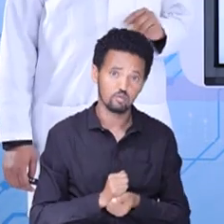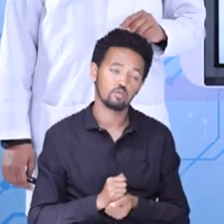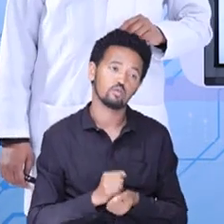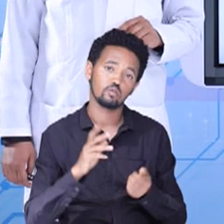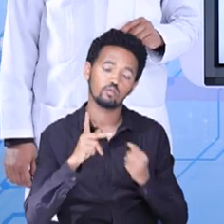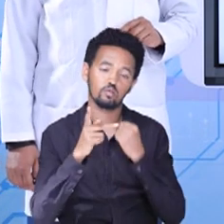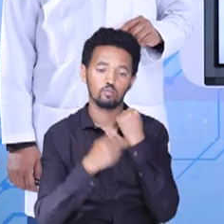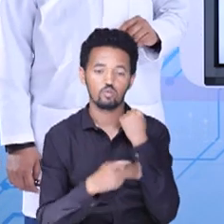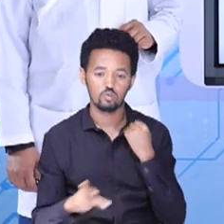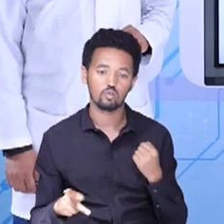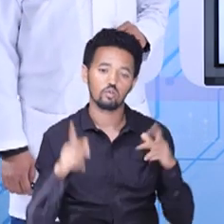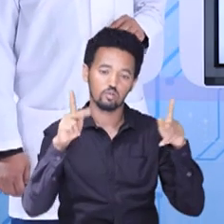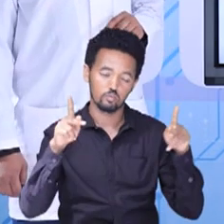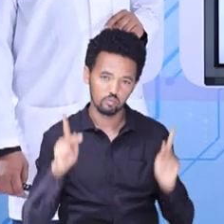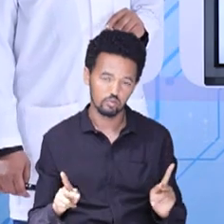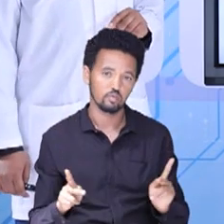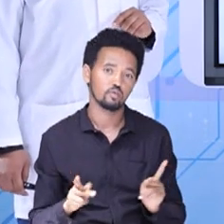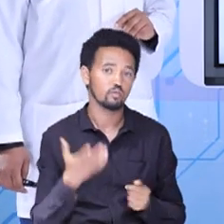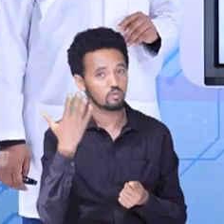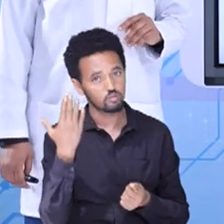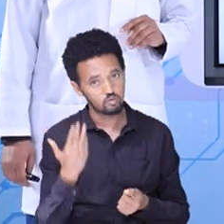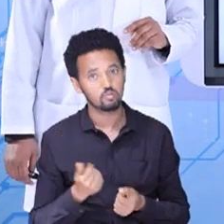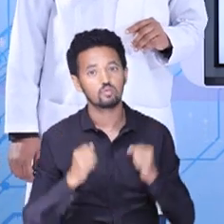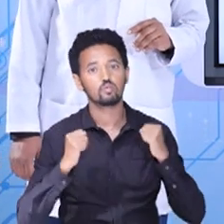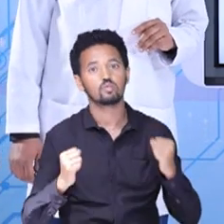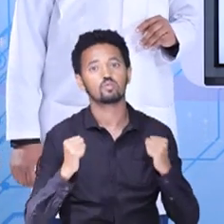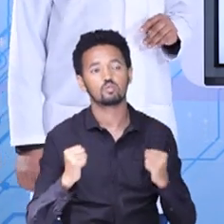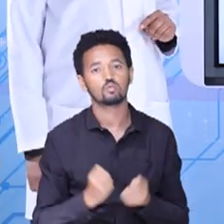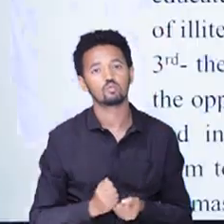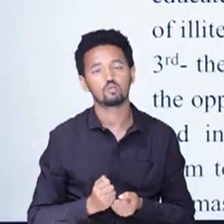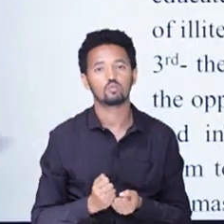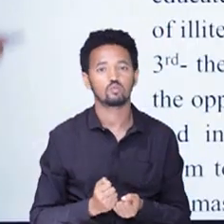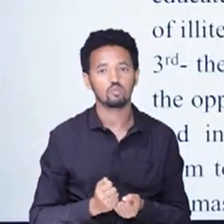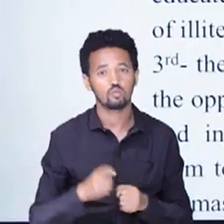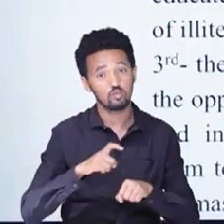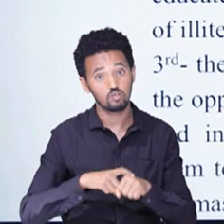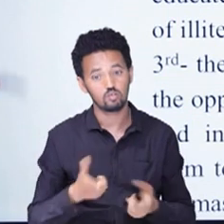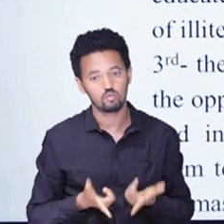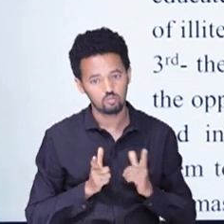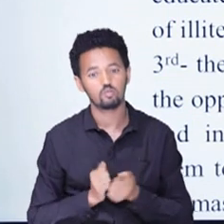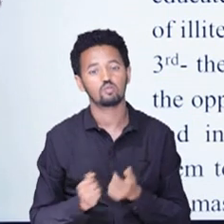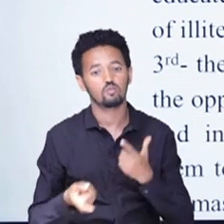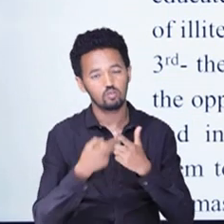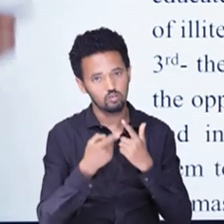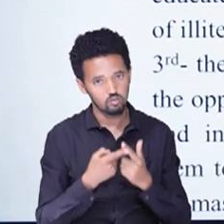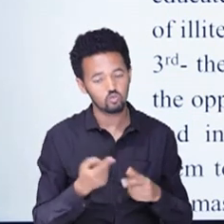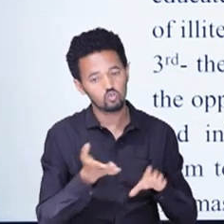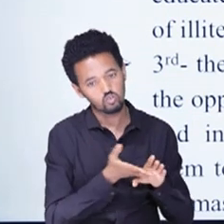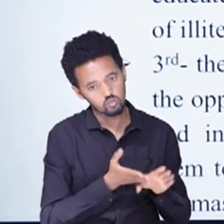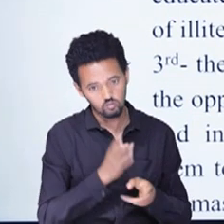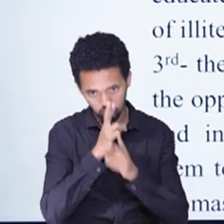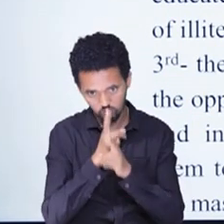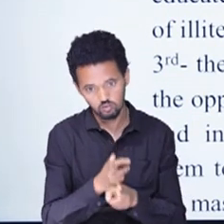of political parties and a strong indigenous class in the country. Second one, social